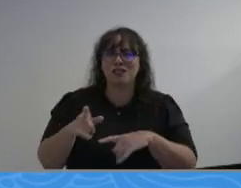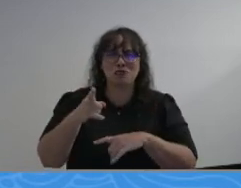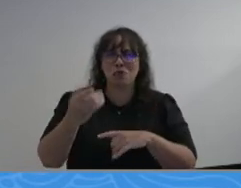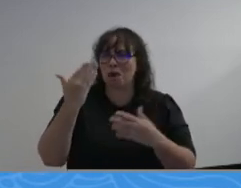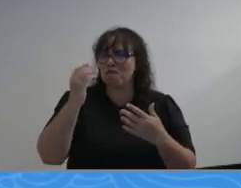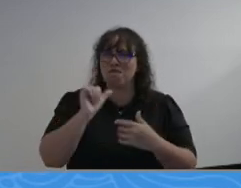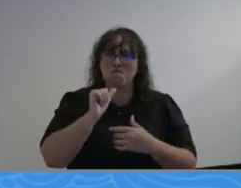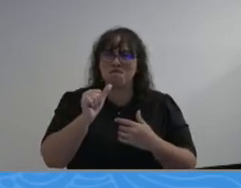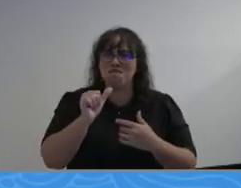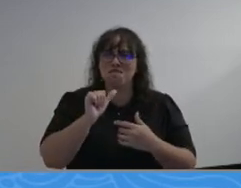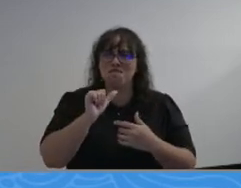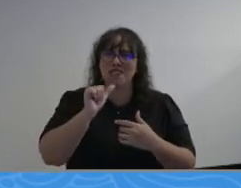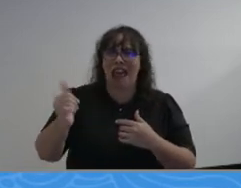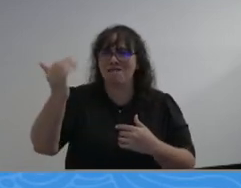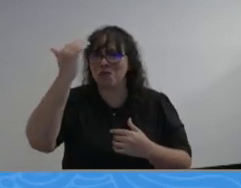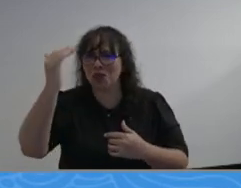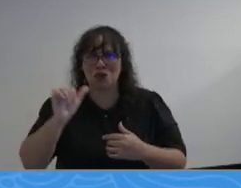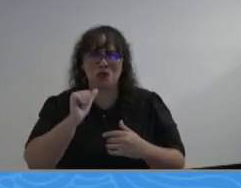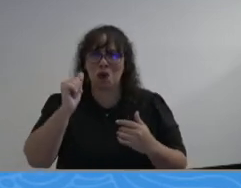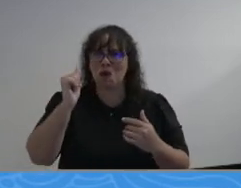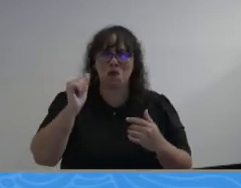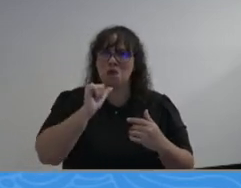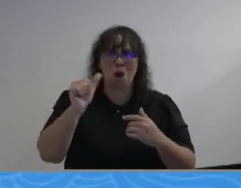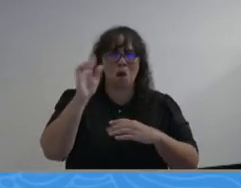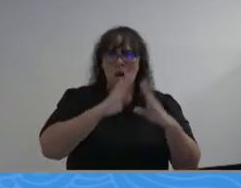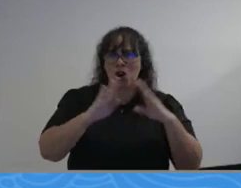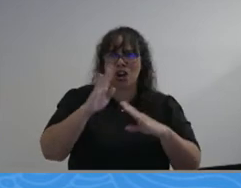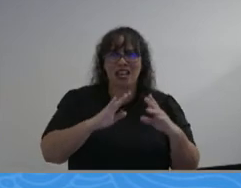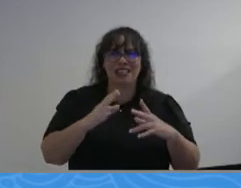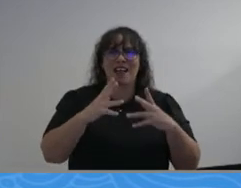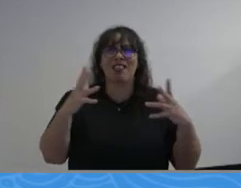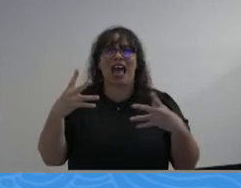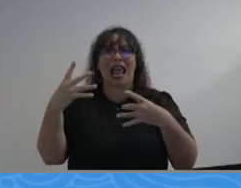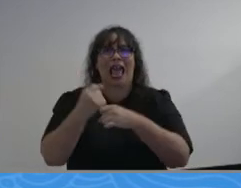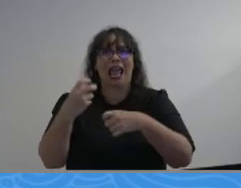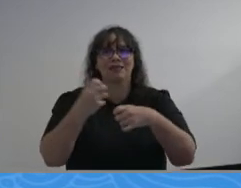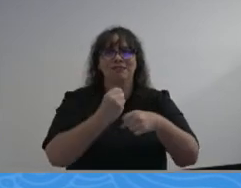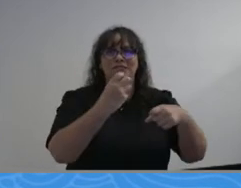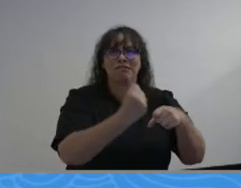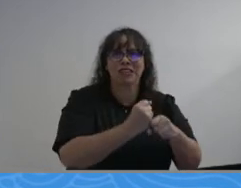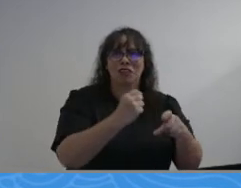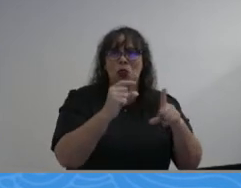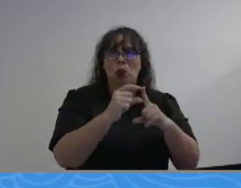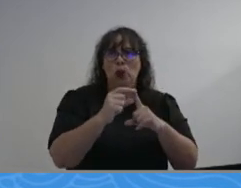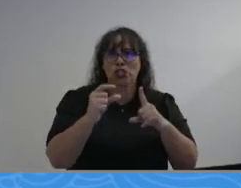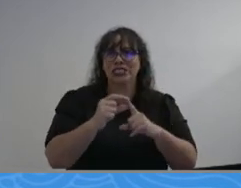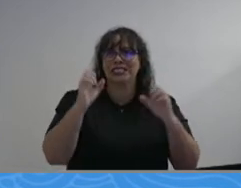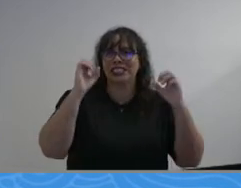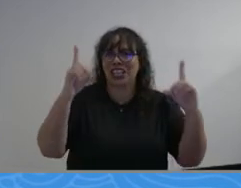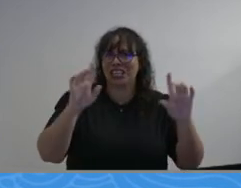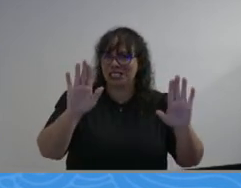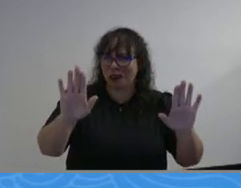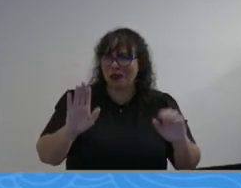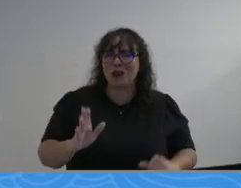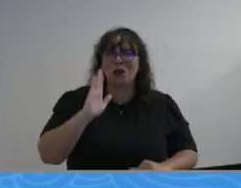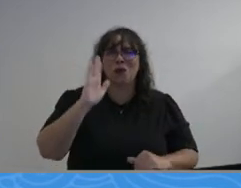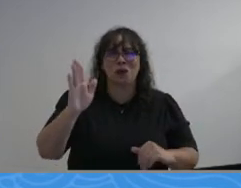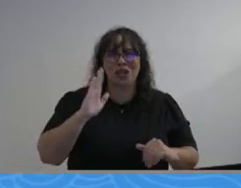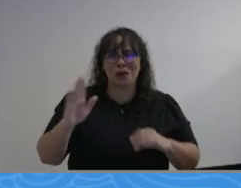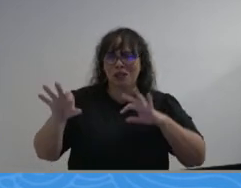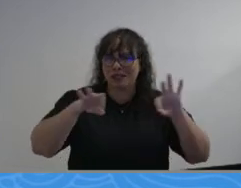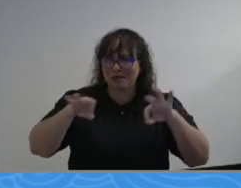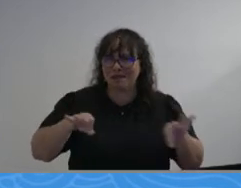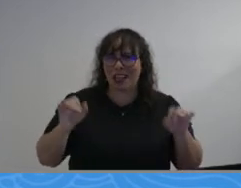worry. We got a lot of acronyms in education. So stay tuned for lots of learning